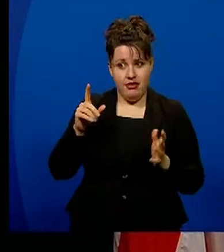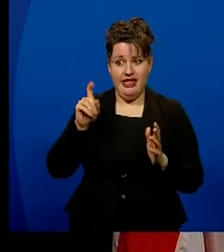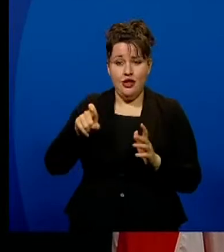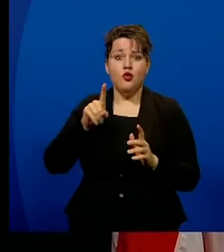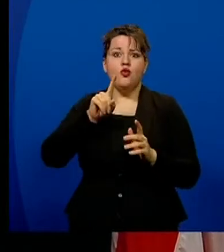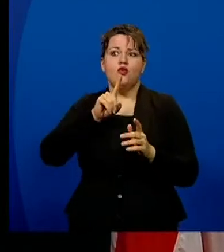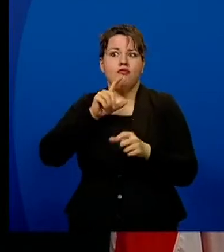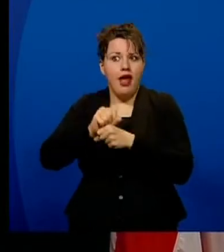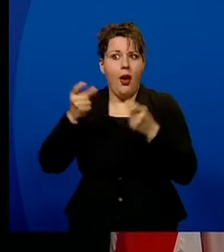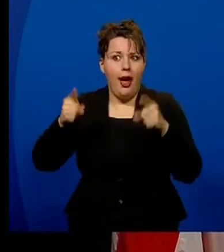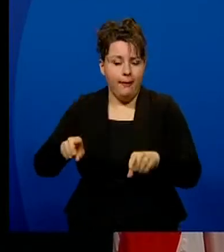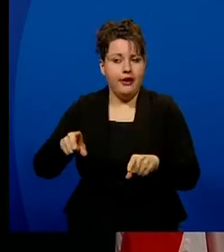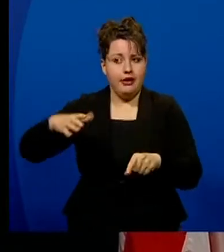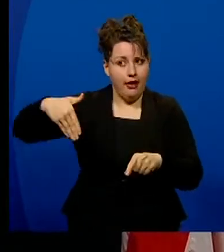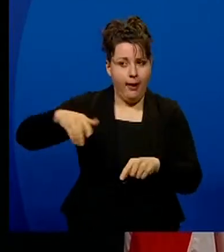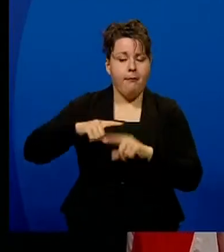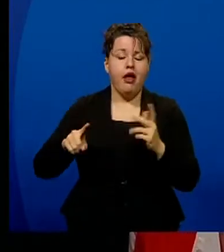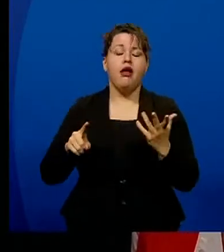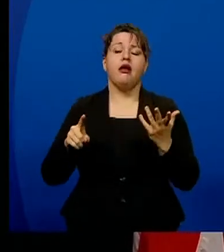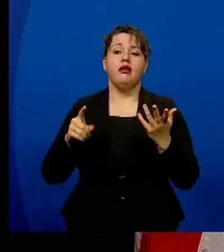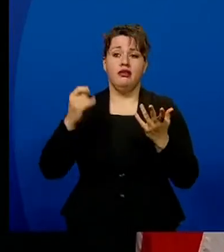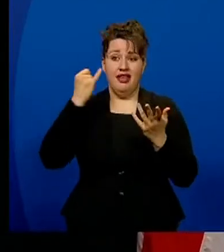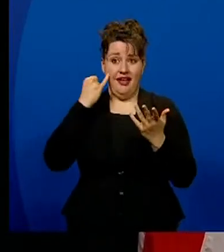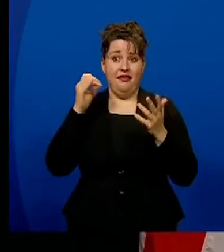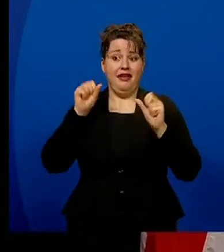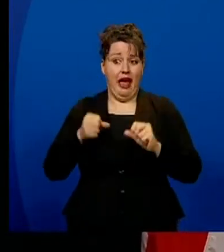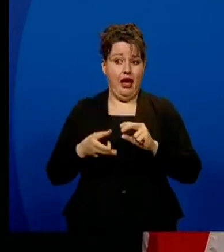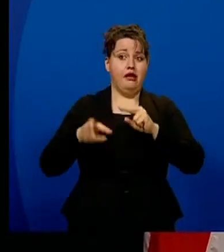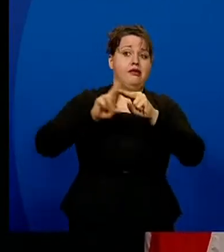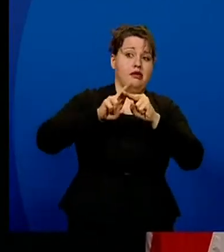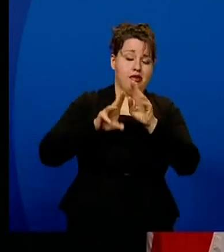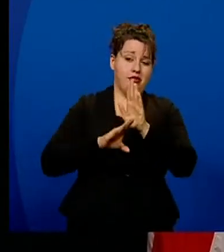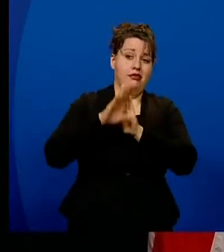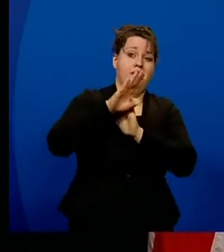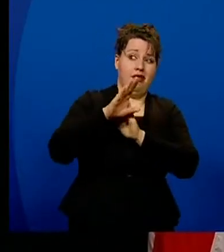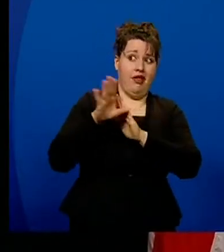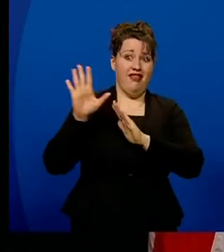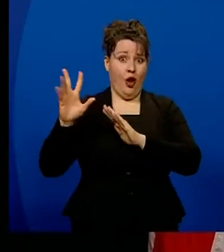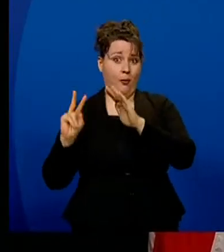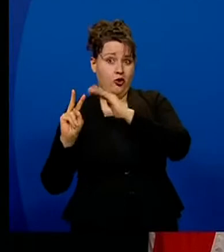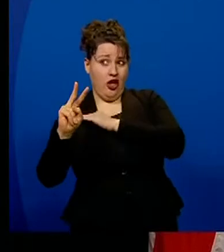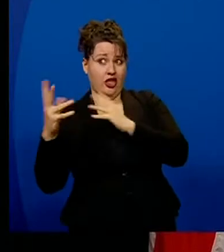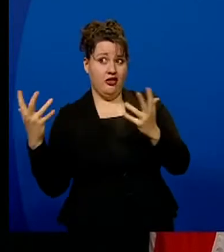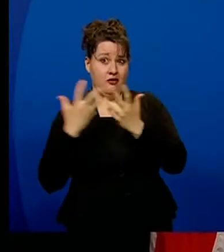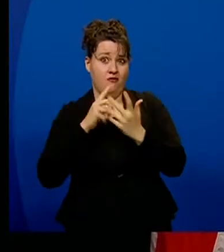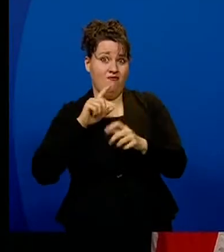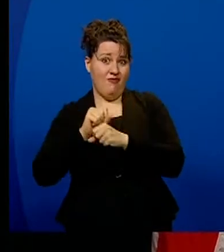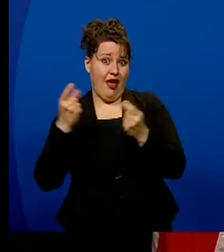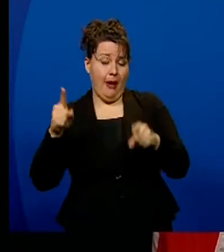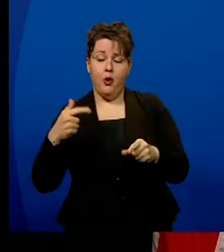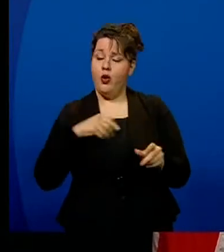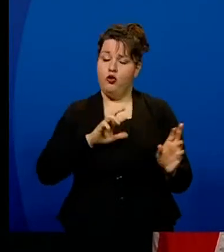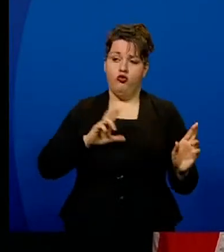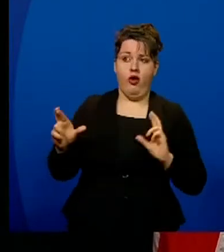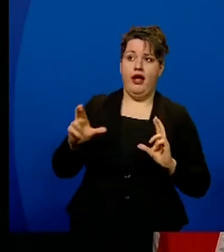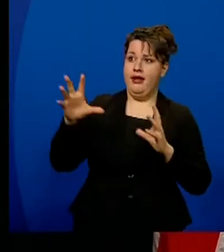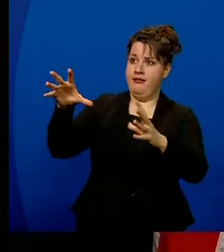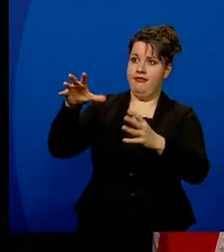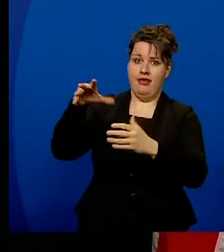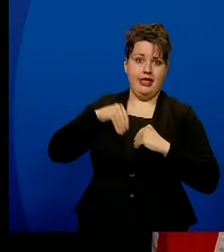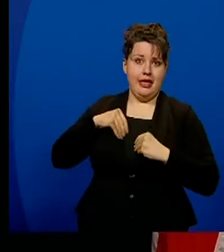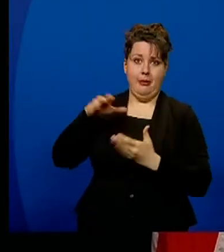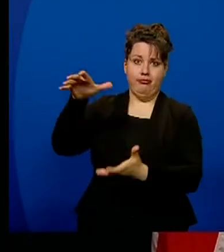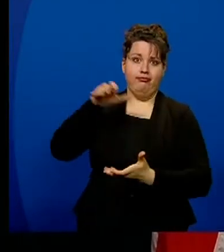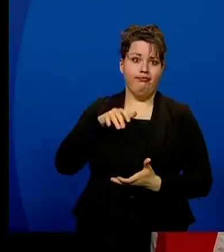Right. But right now, if we're able to ramp up in a manner that they're projecting, and we're ready to go. It'll be good news for